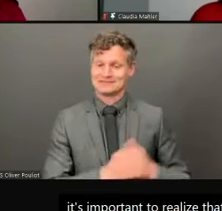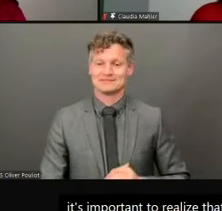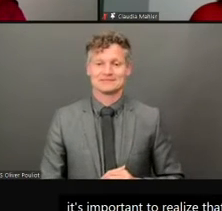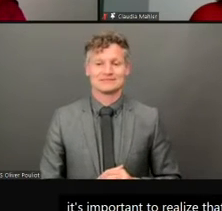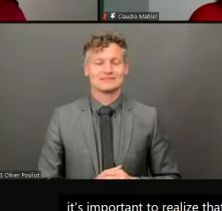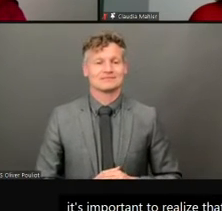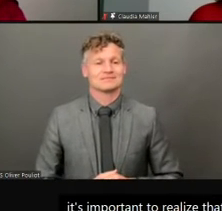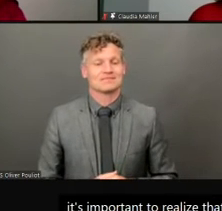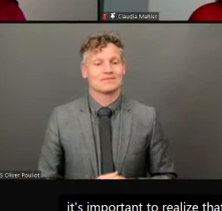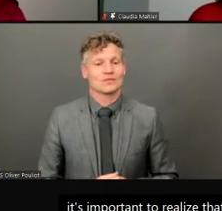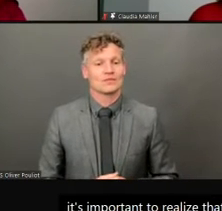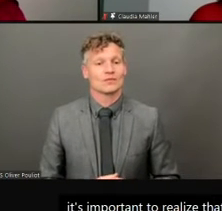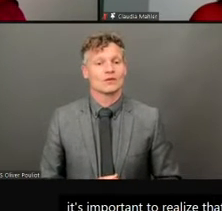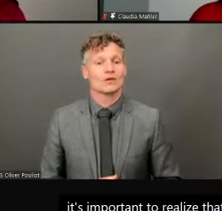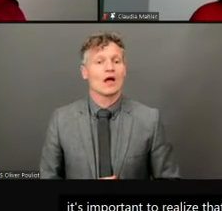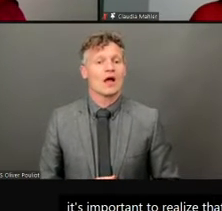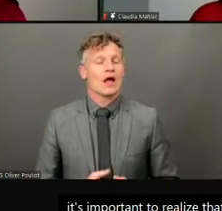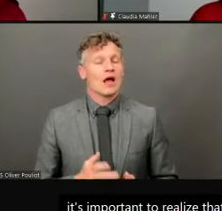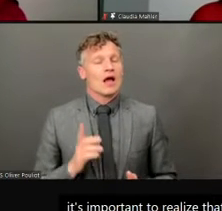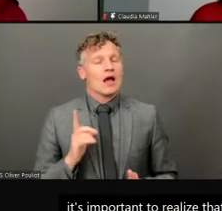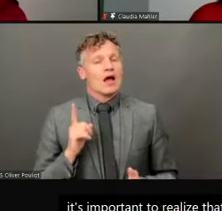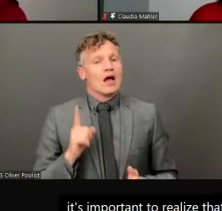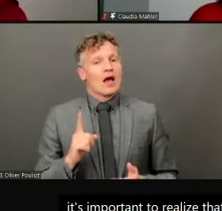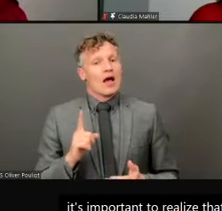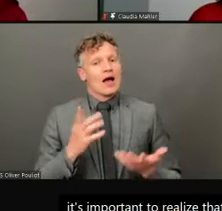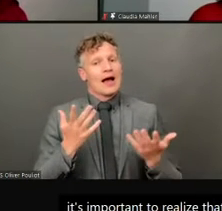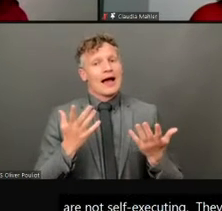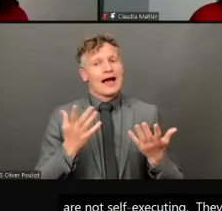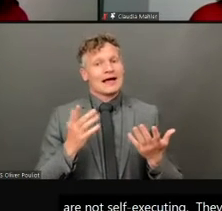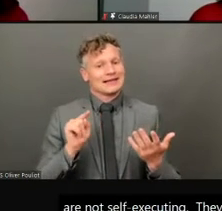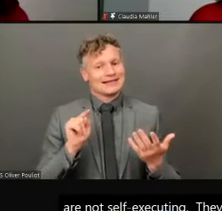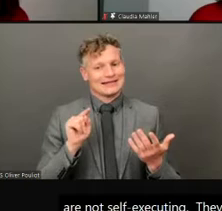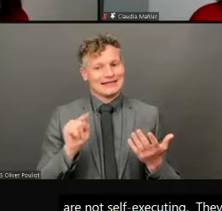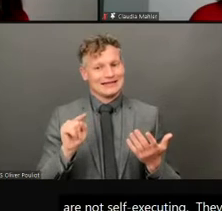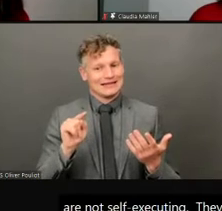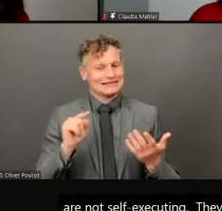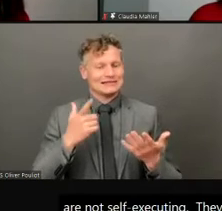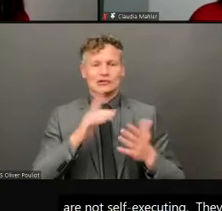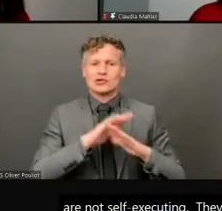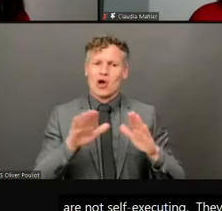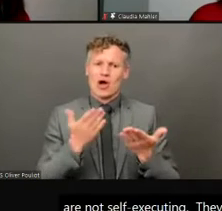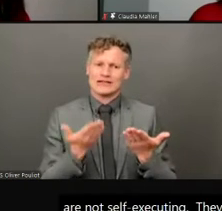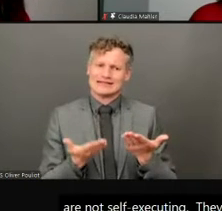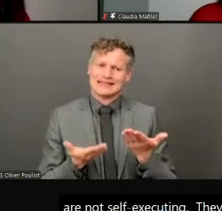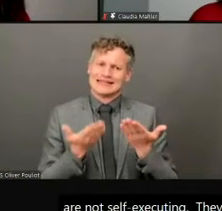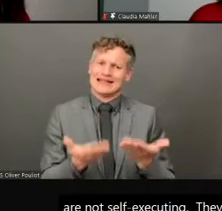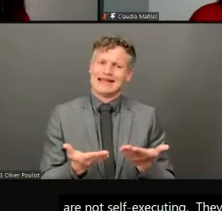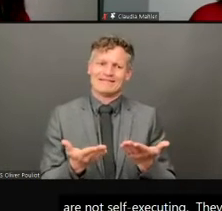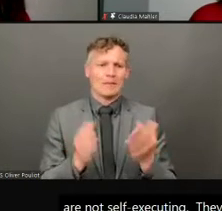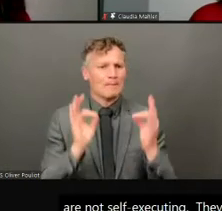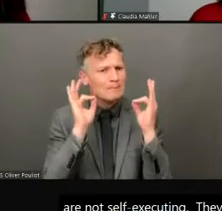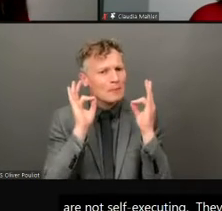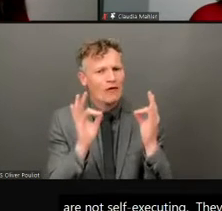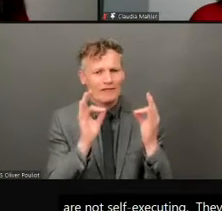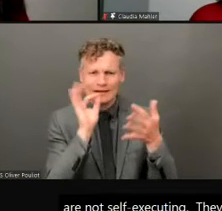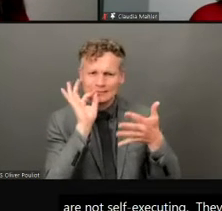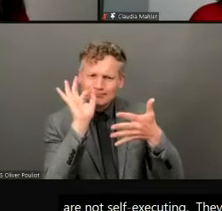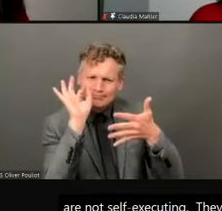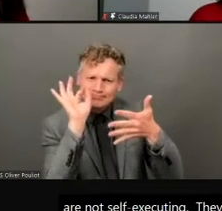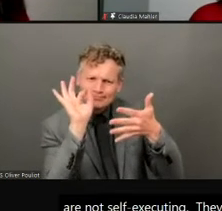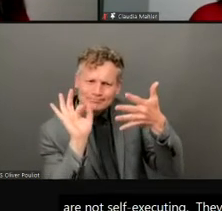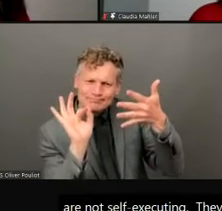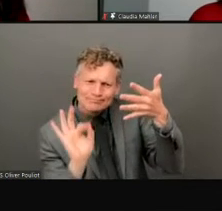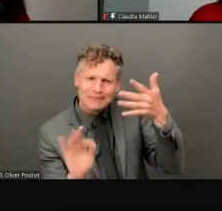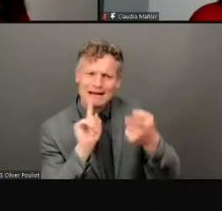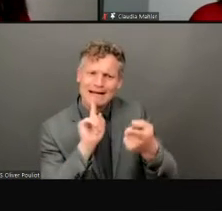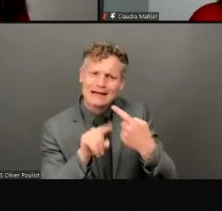don't give you granular answers to particular questions, but they help you completely reframe how you